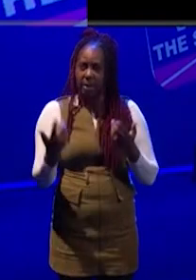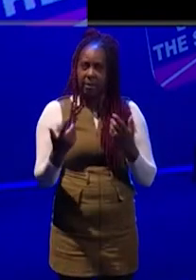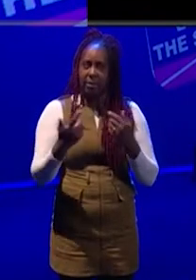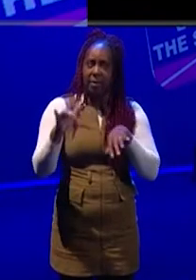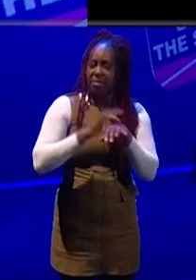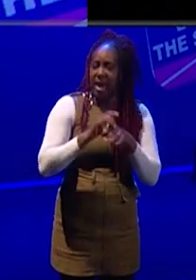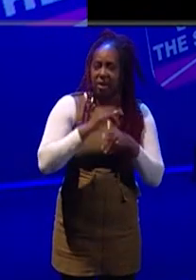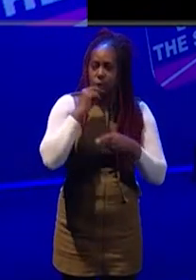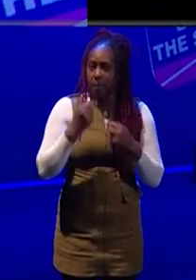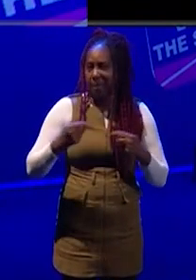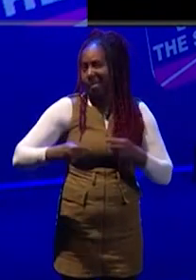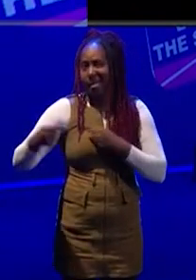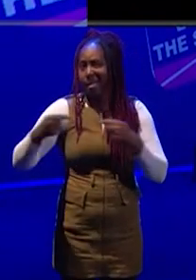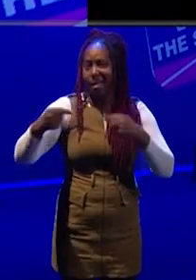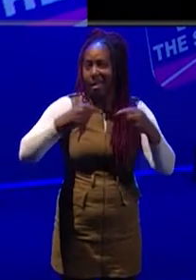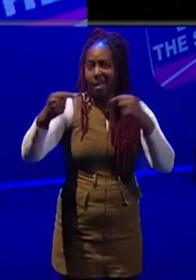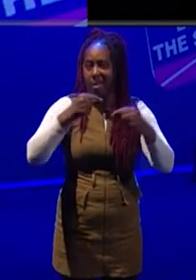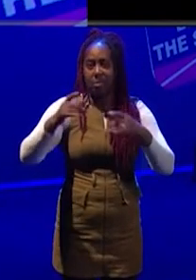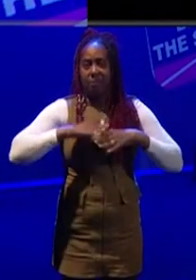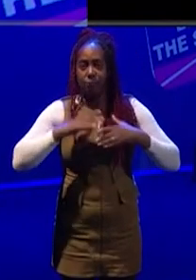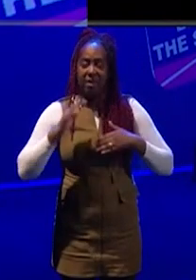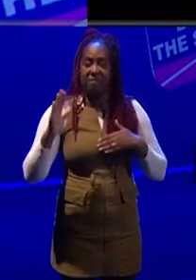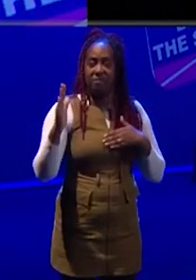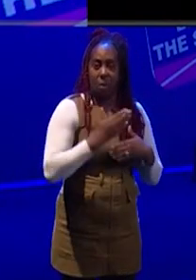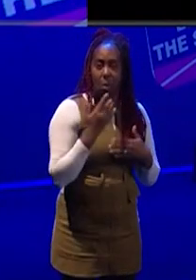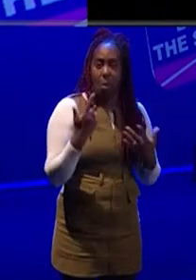competitive free-for-all. Yeah. Thank you. And I think that really